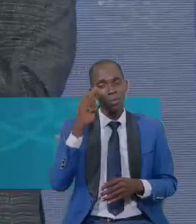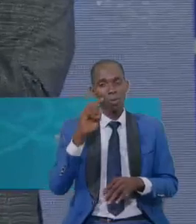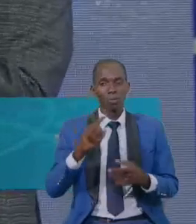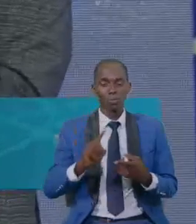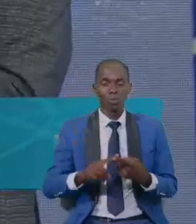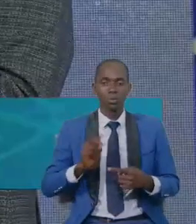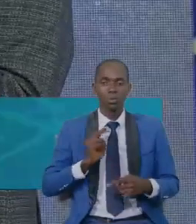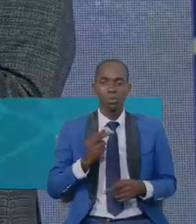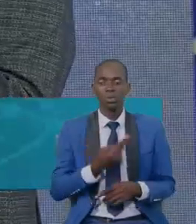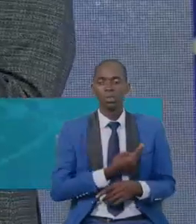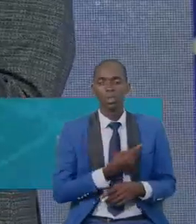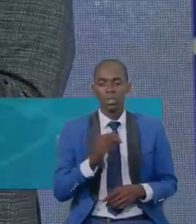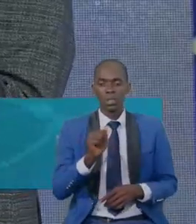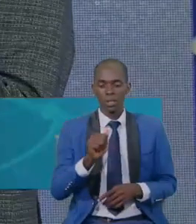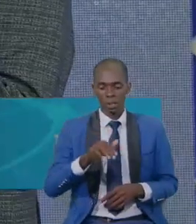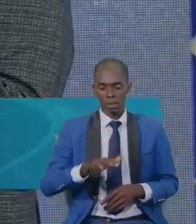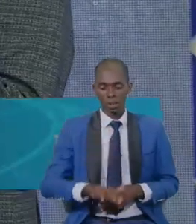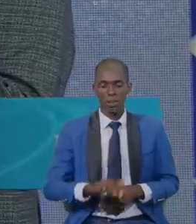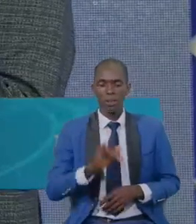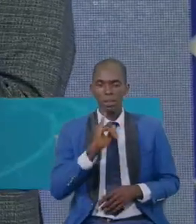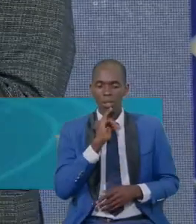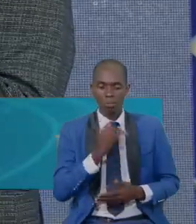a child is born,